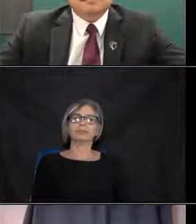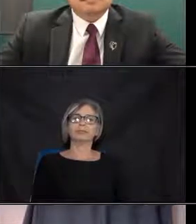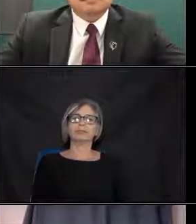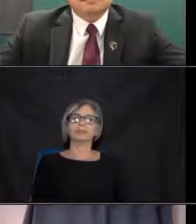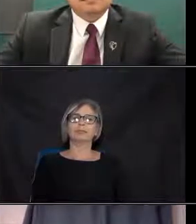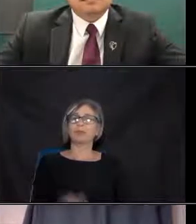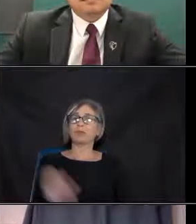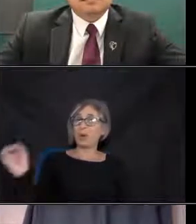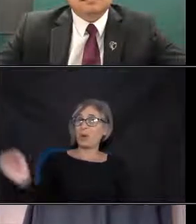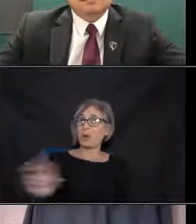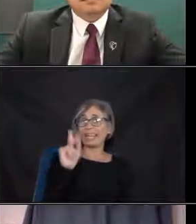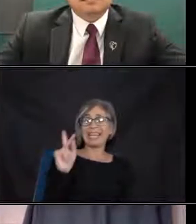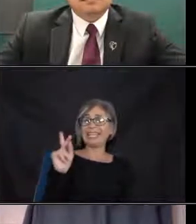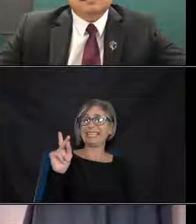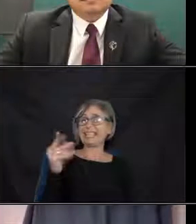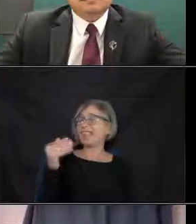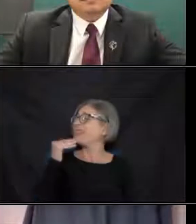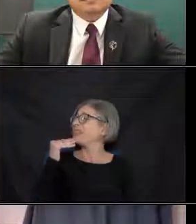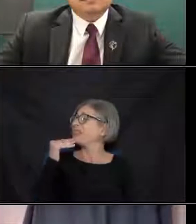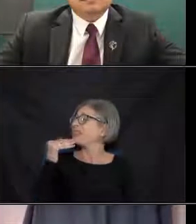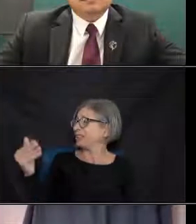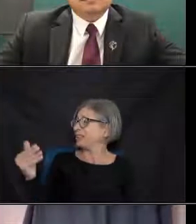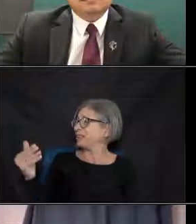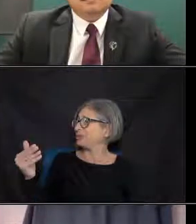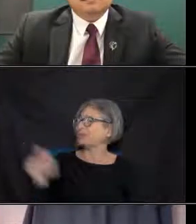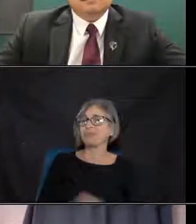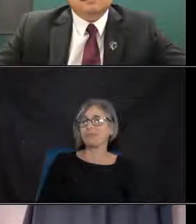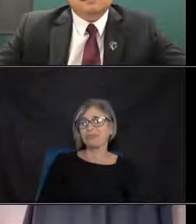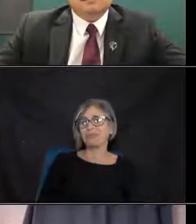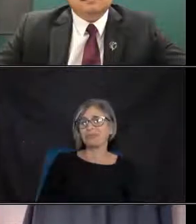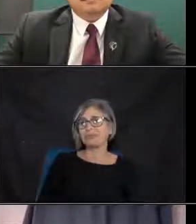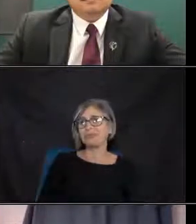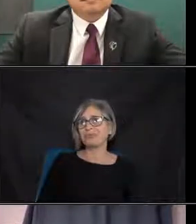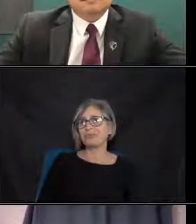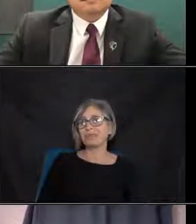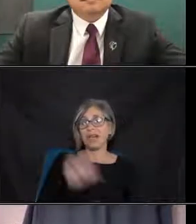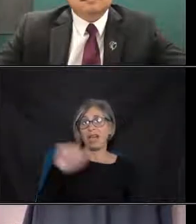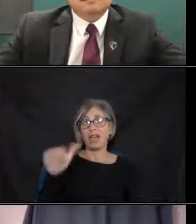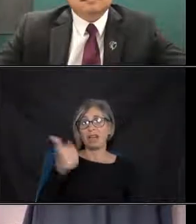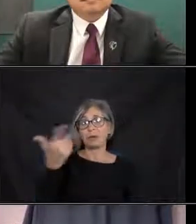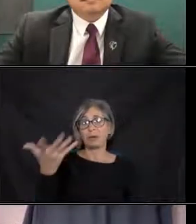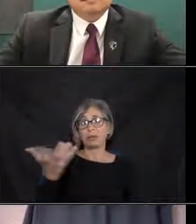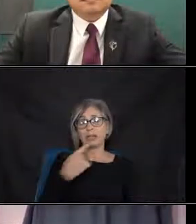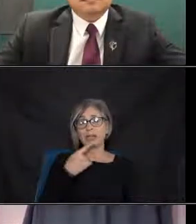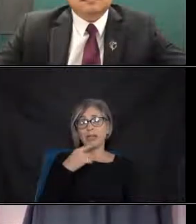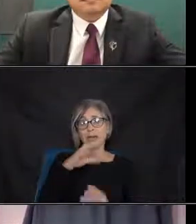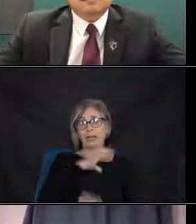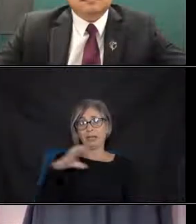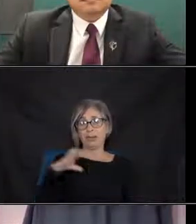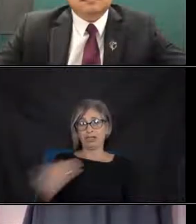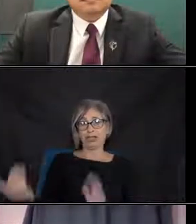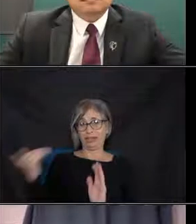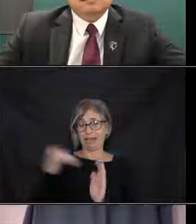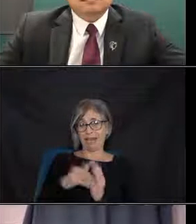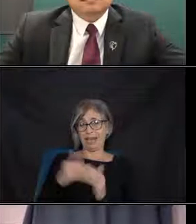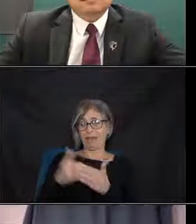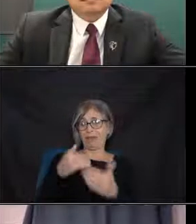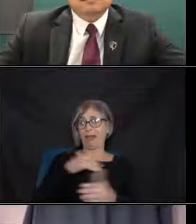All right. Well, thank you. And is there anyone else from the city commission that would like to speak again before I ask